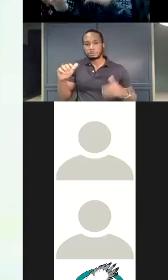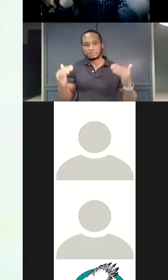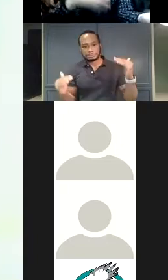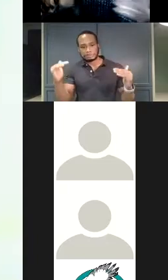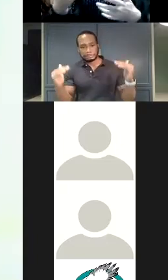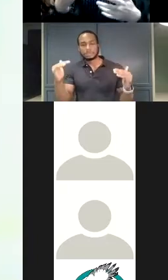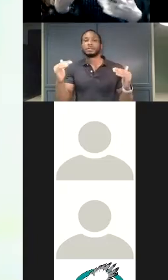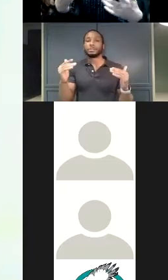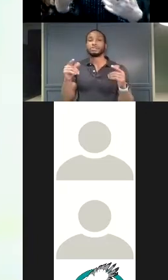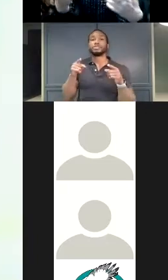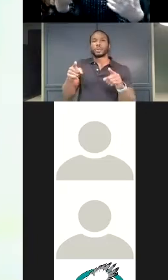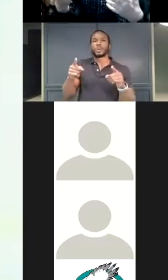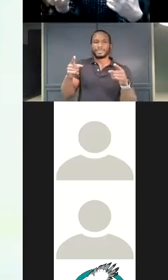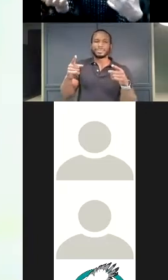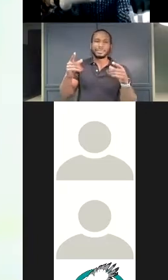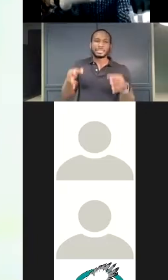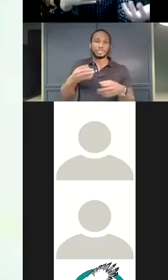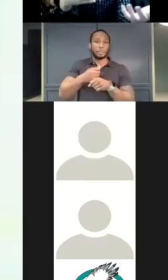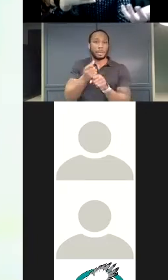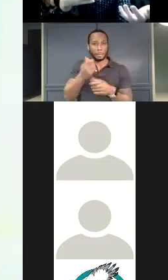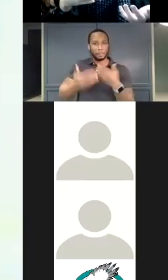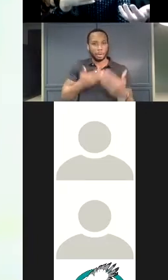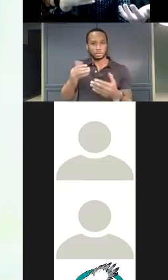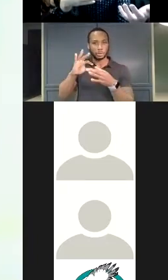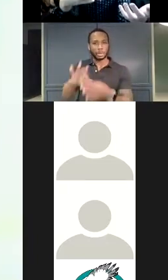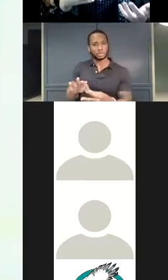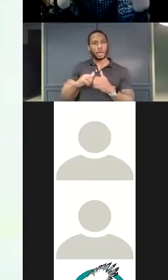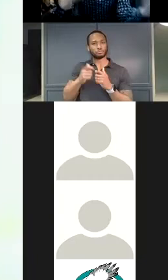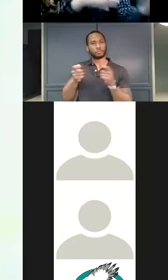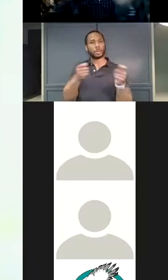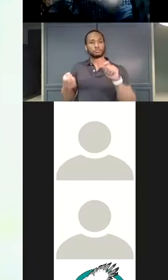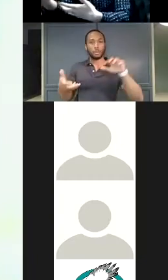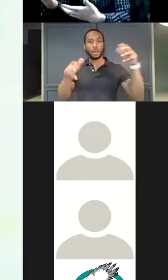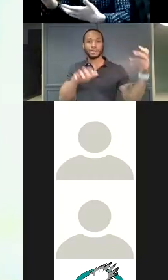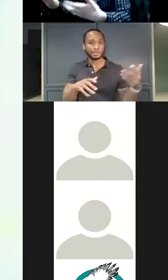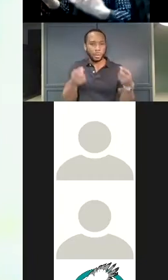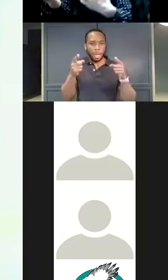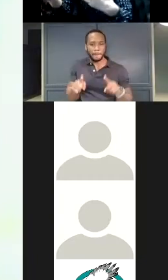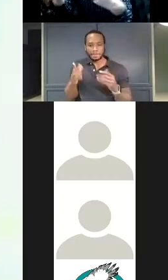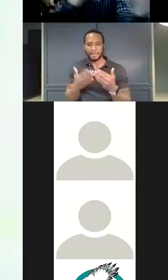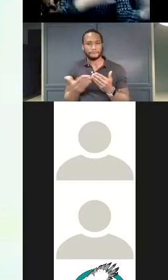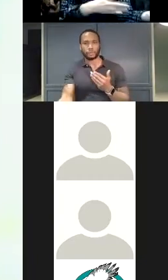when you make these decisions around how to handle crisis. What happens after